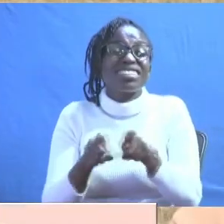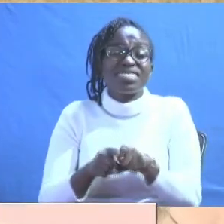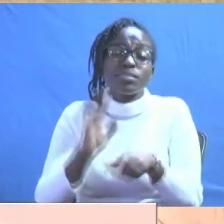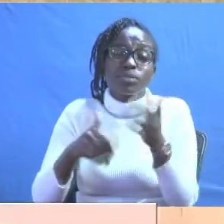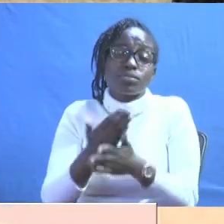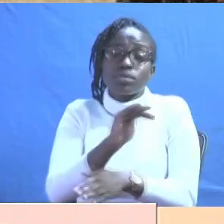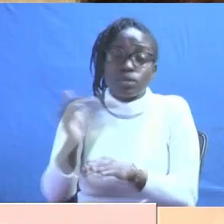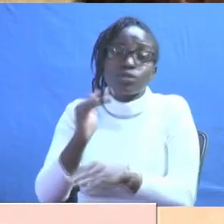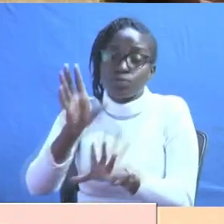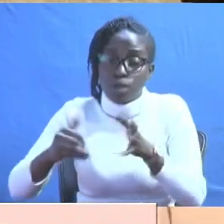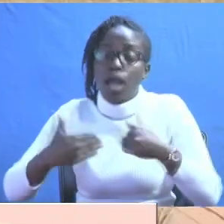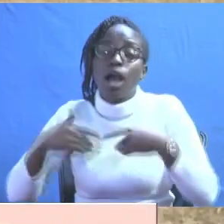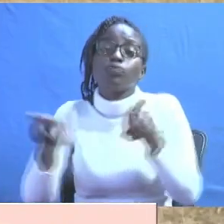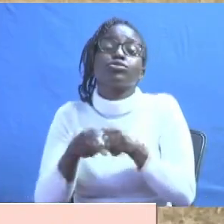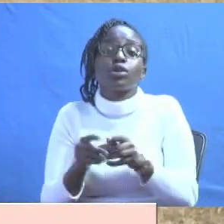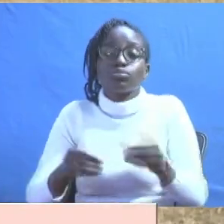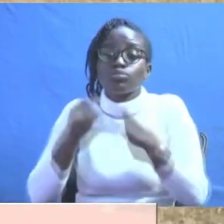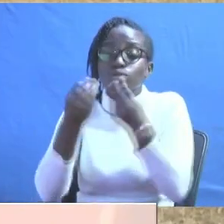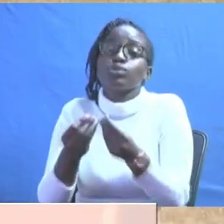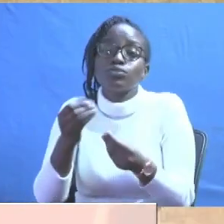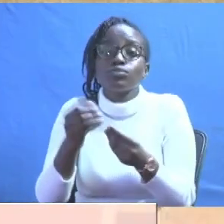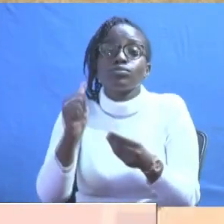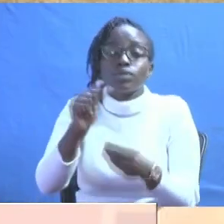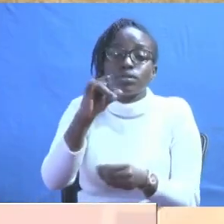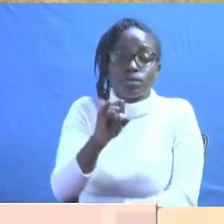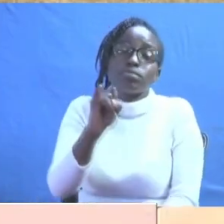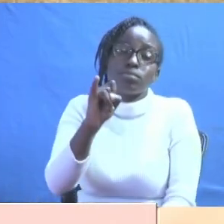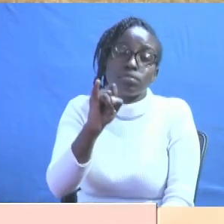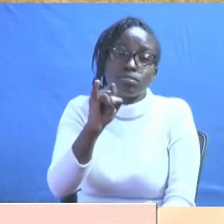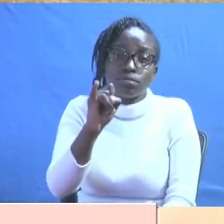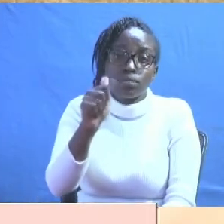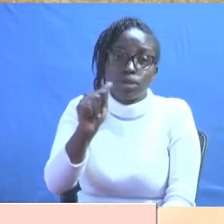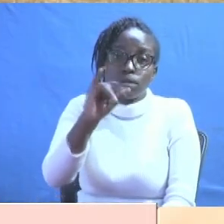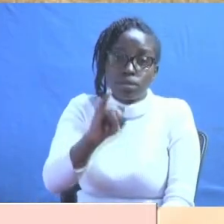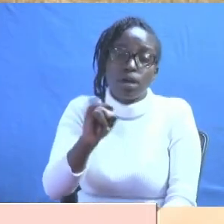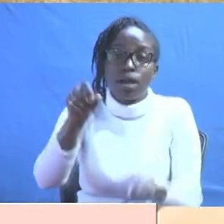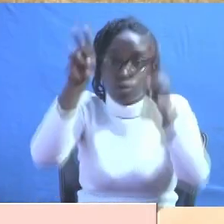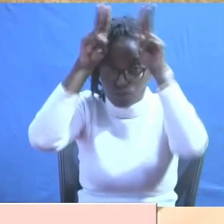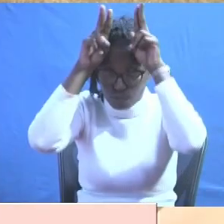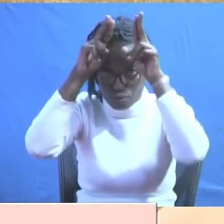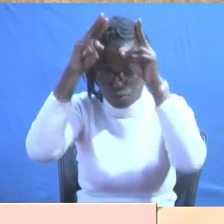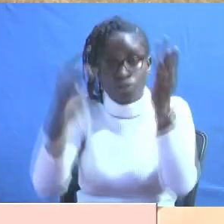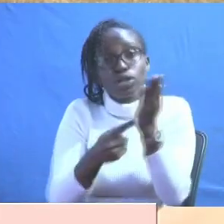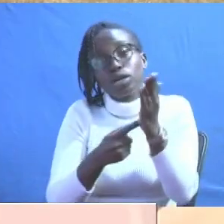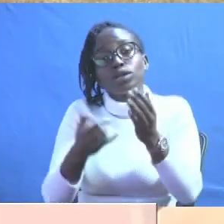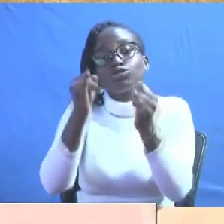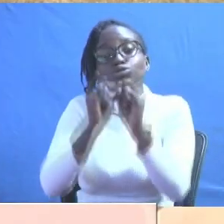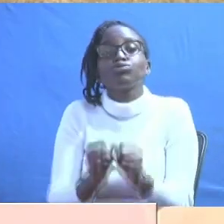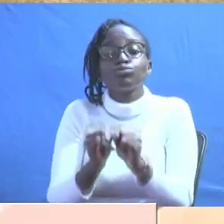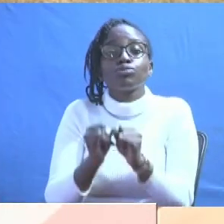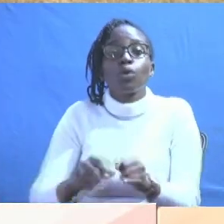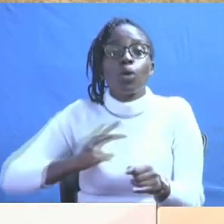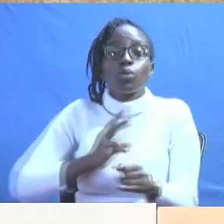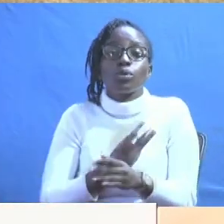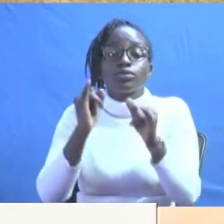farmers to adopt AI, artificial insemination. AI in goats is a new technology that we are trying to sell